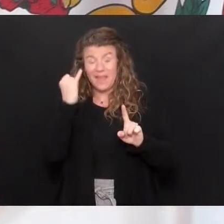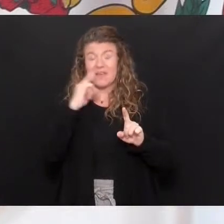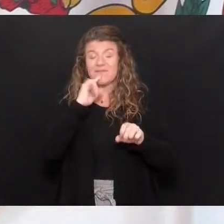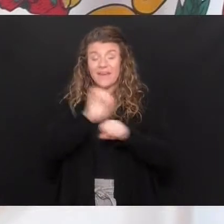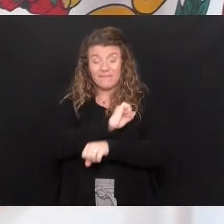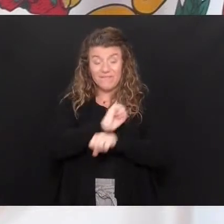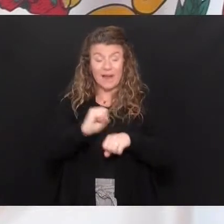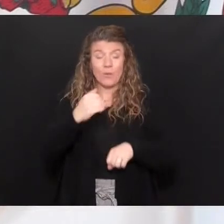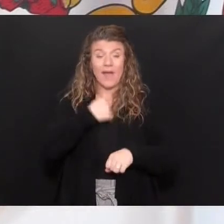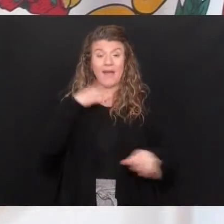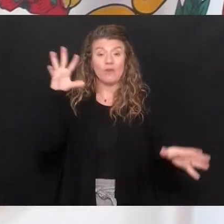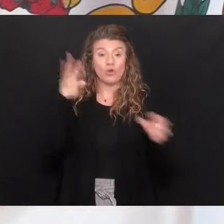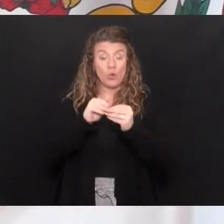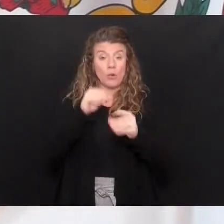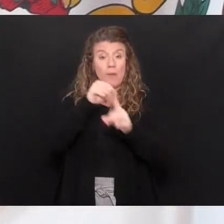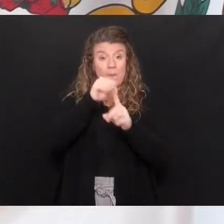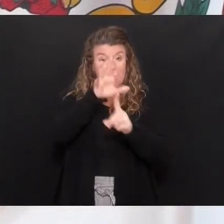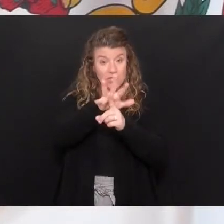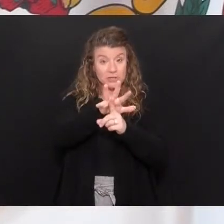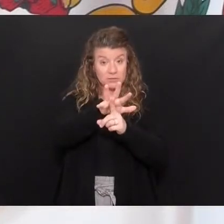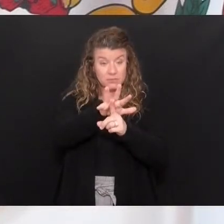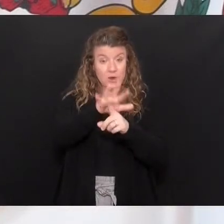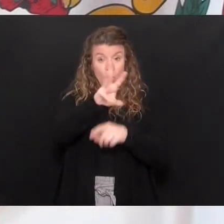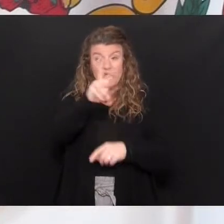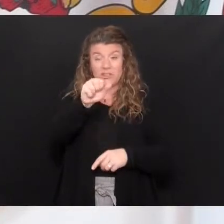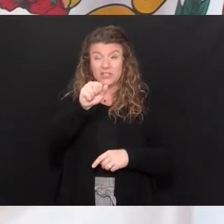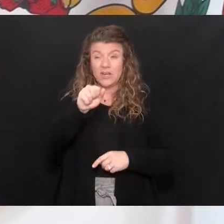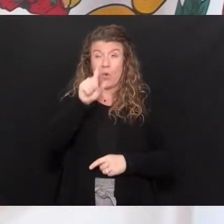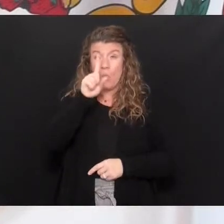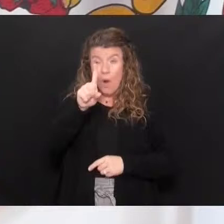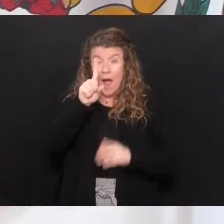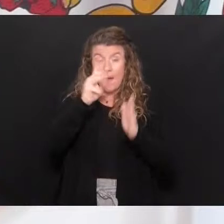total population in West Virginia of, I think